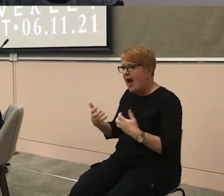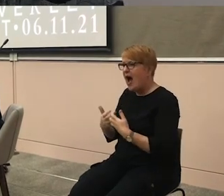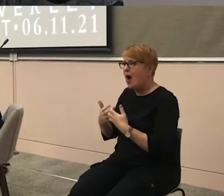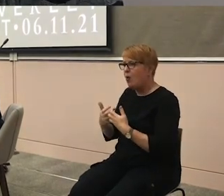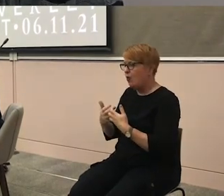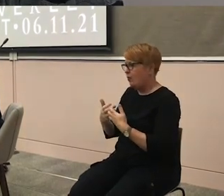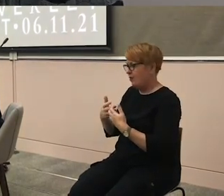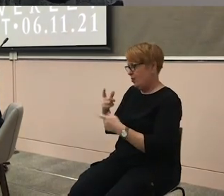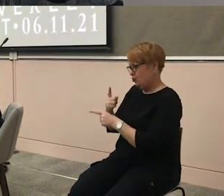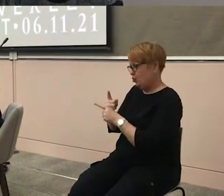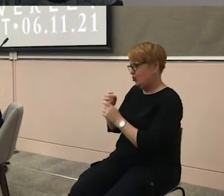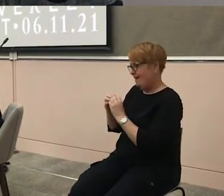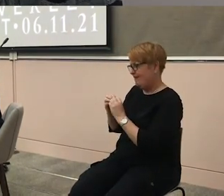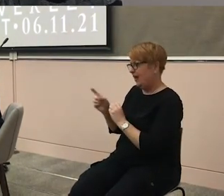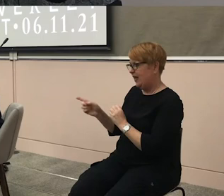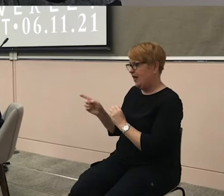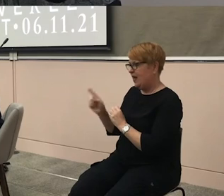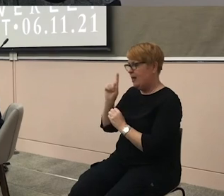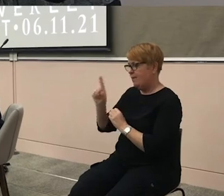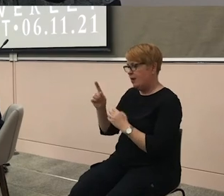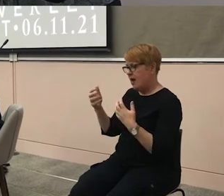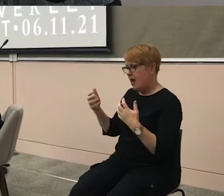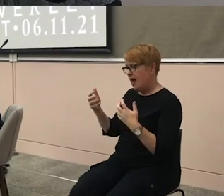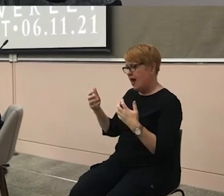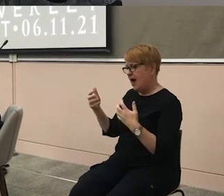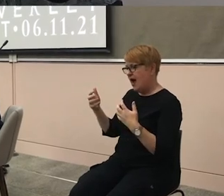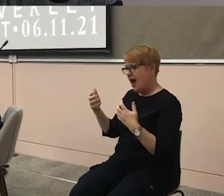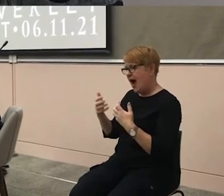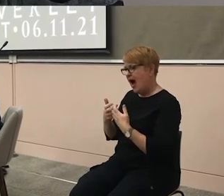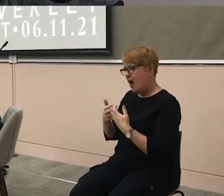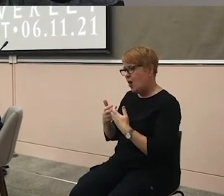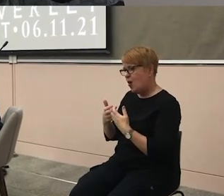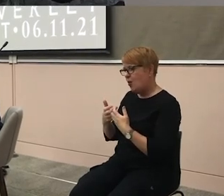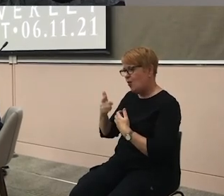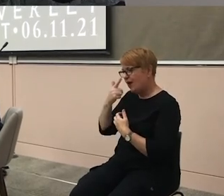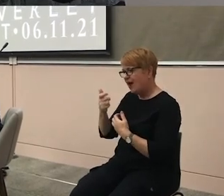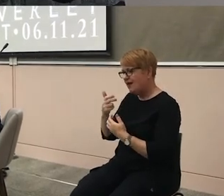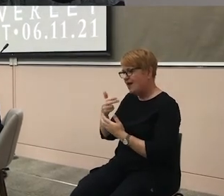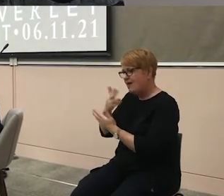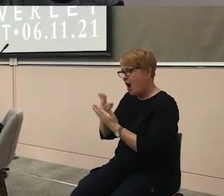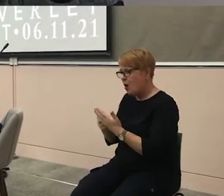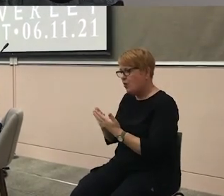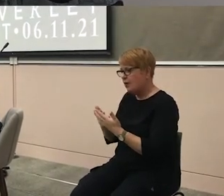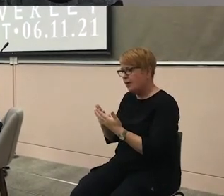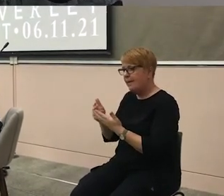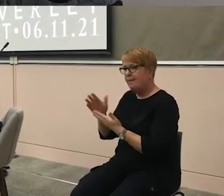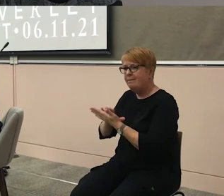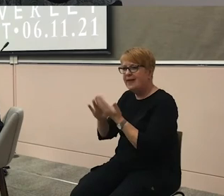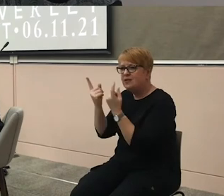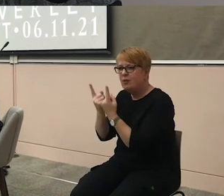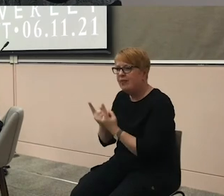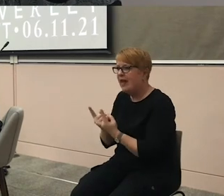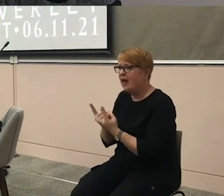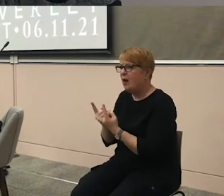to Beverley about that too, because I'm also trying to work it out, like, how does an artwork have agency when it's no longer in your